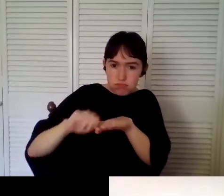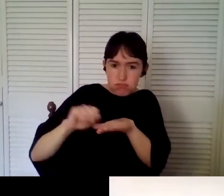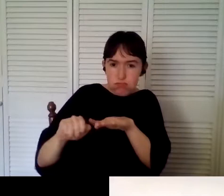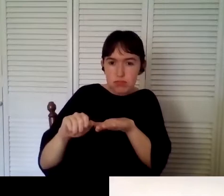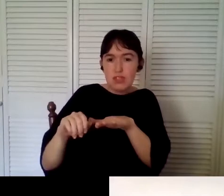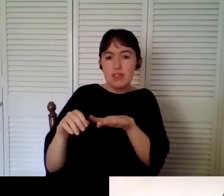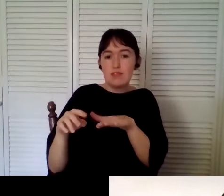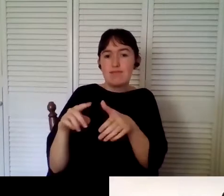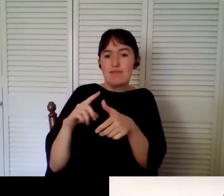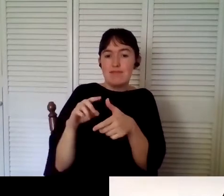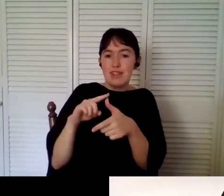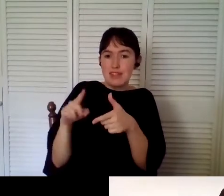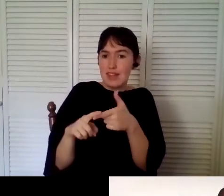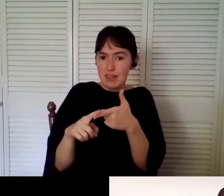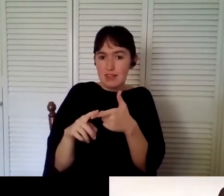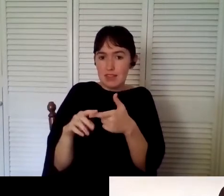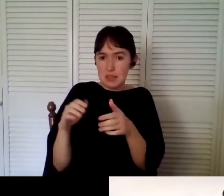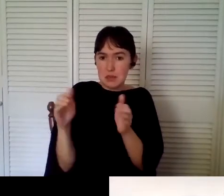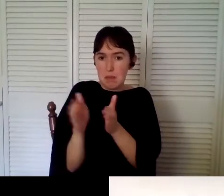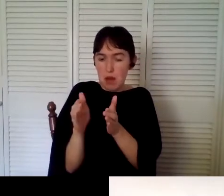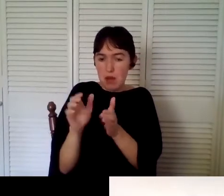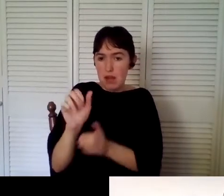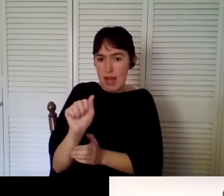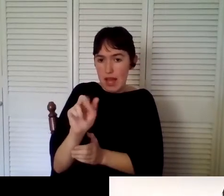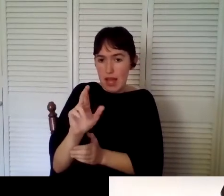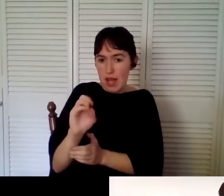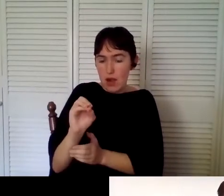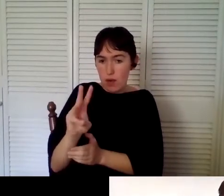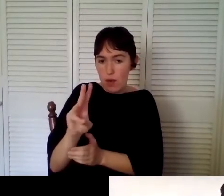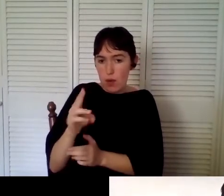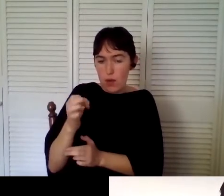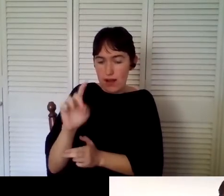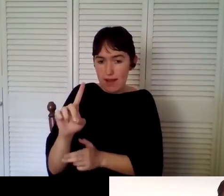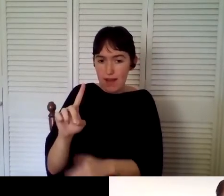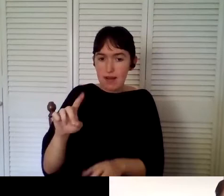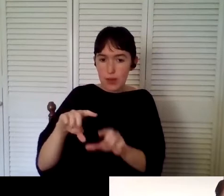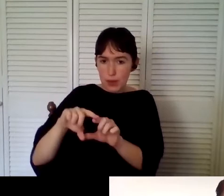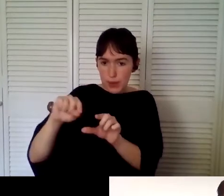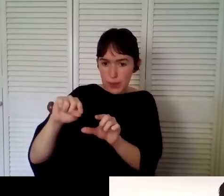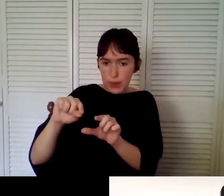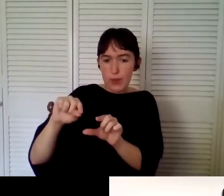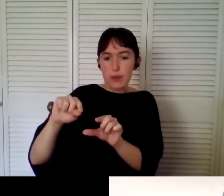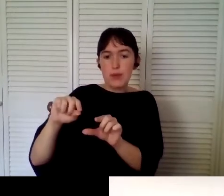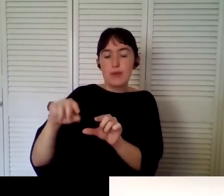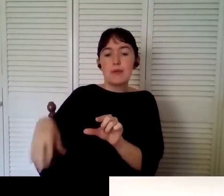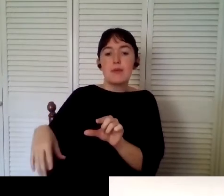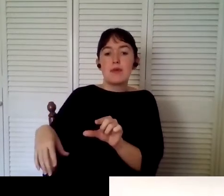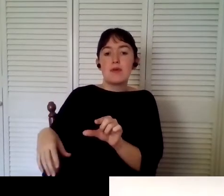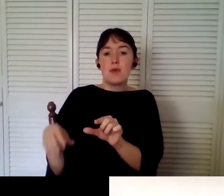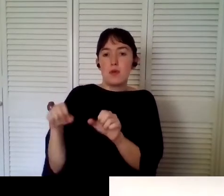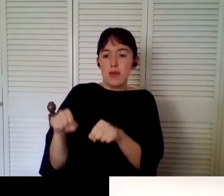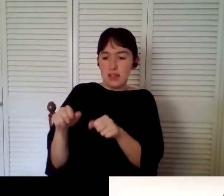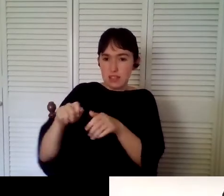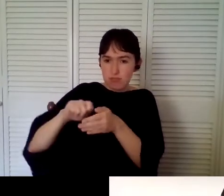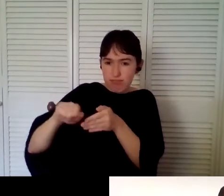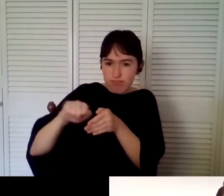arrowhead. Right. So something like this could have come from a flake that looks like this, Right. which came from a